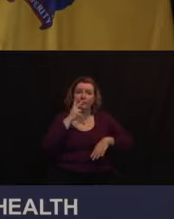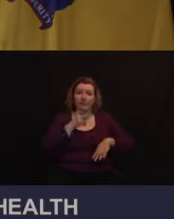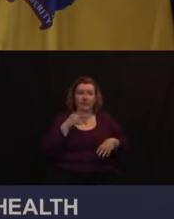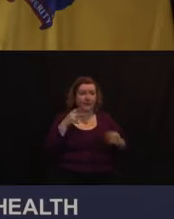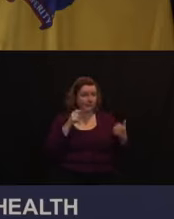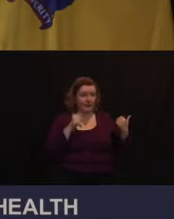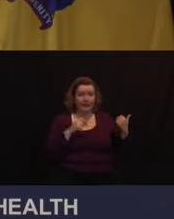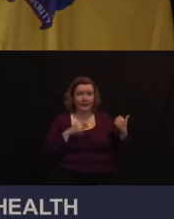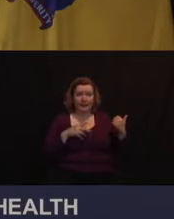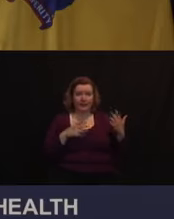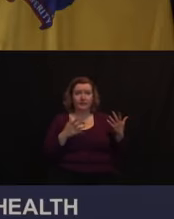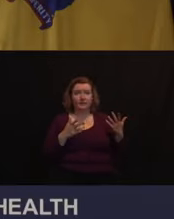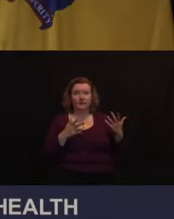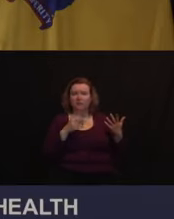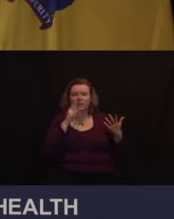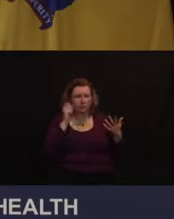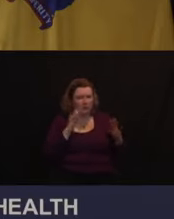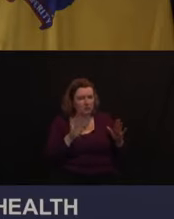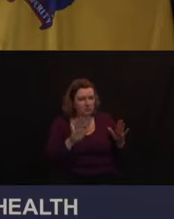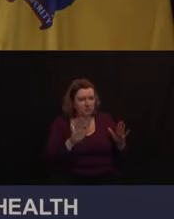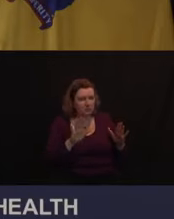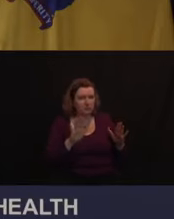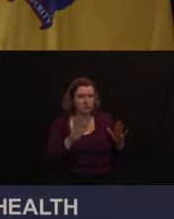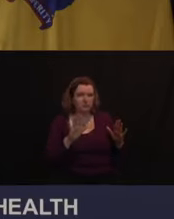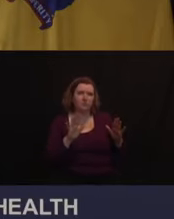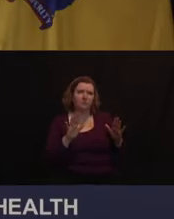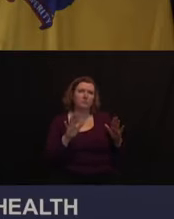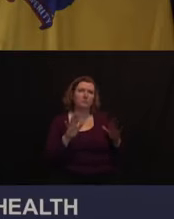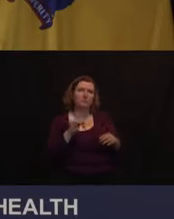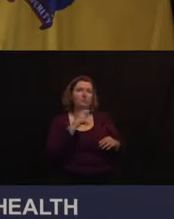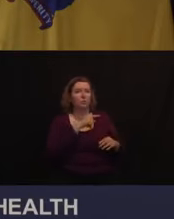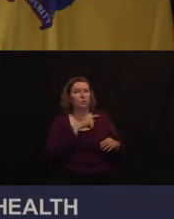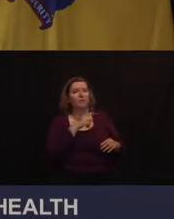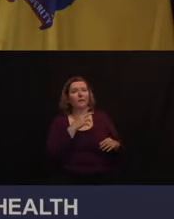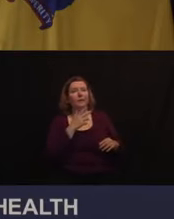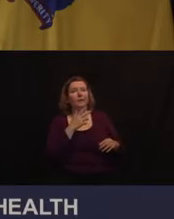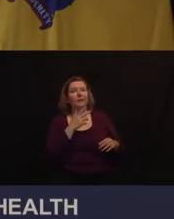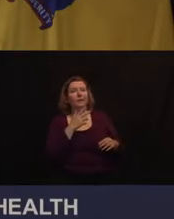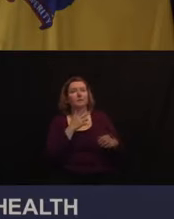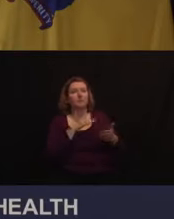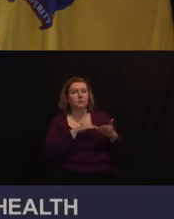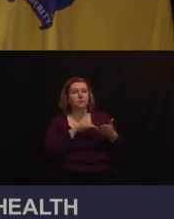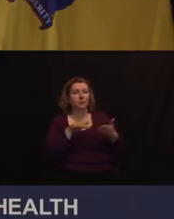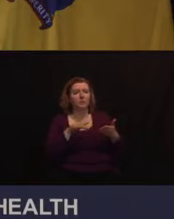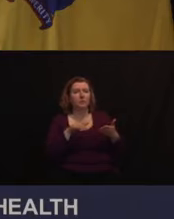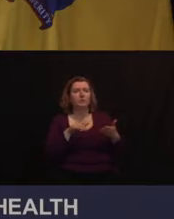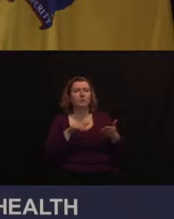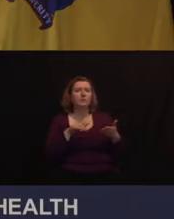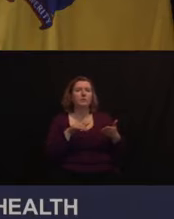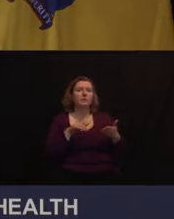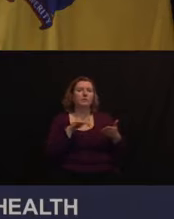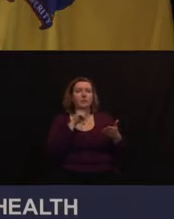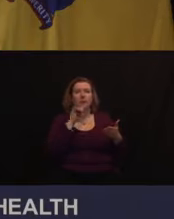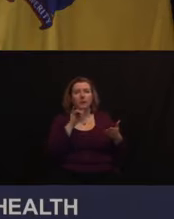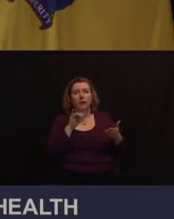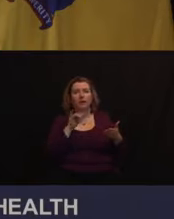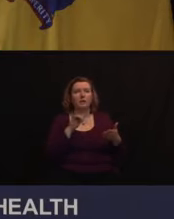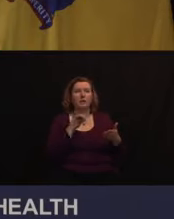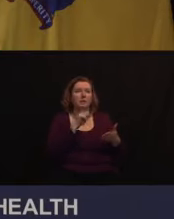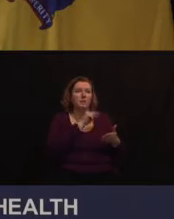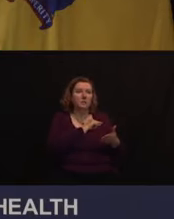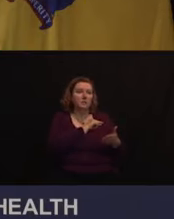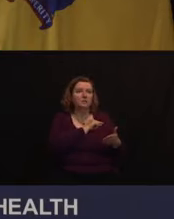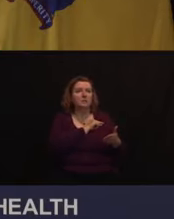said, not surprised for a second, but that you were deemed to have done no wrongdoing, and I know you